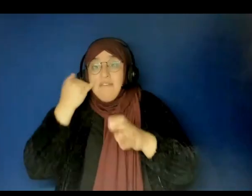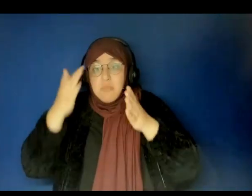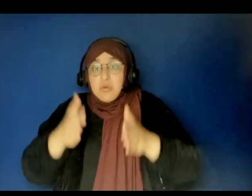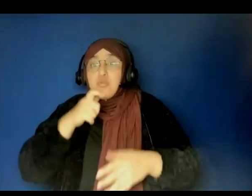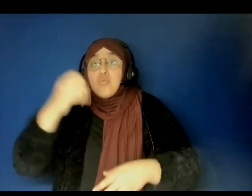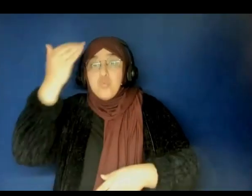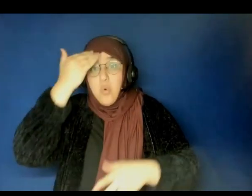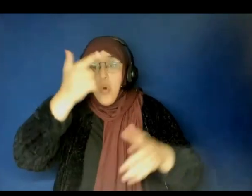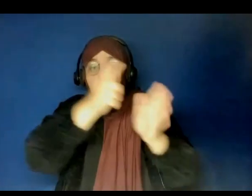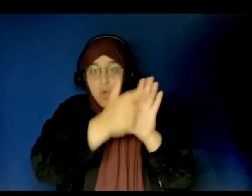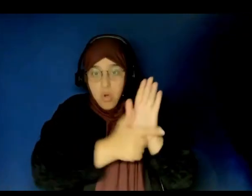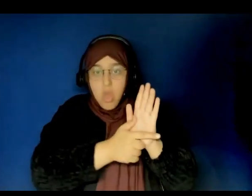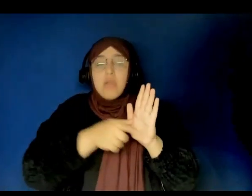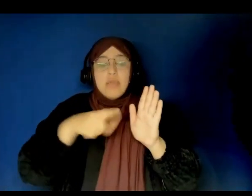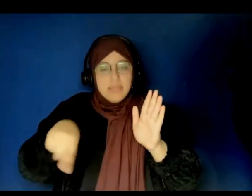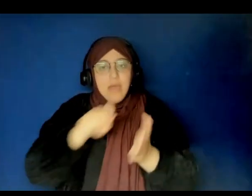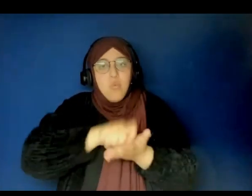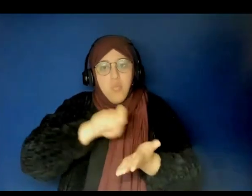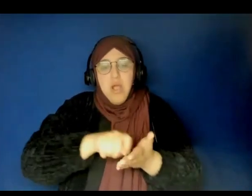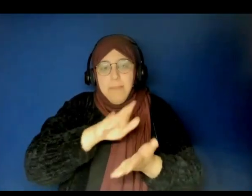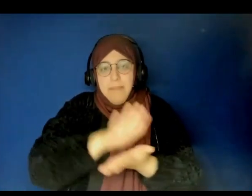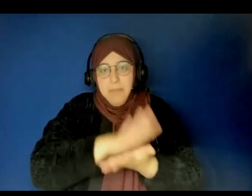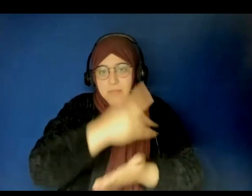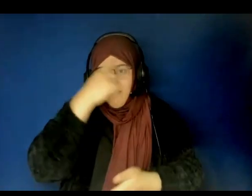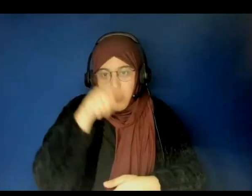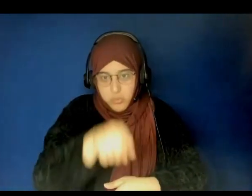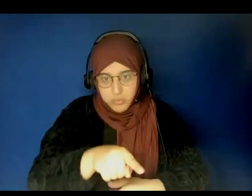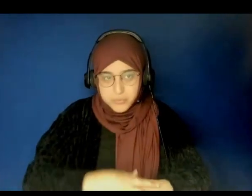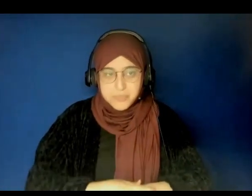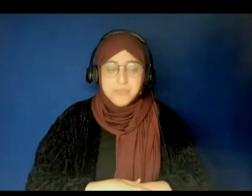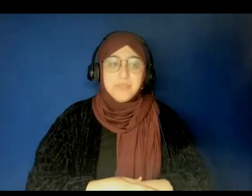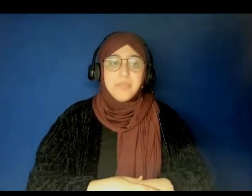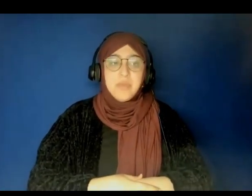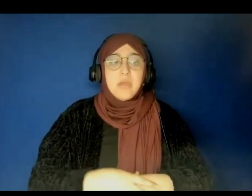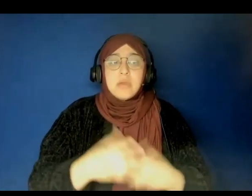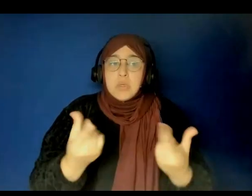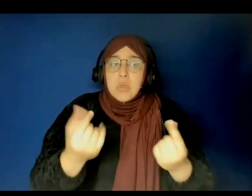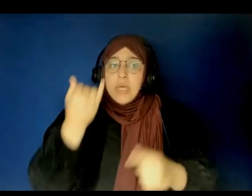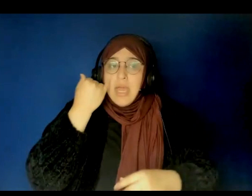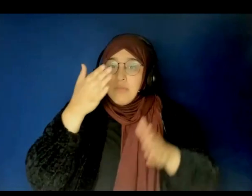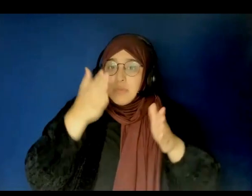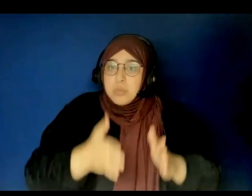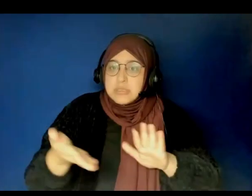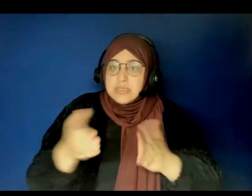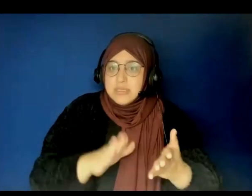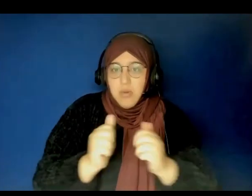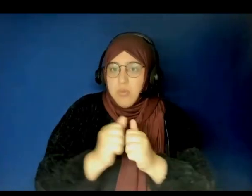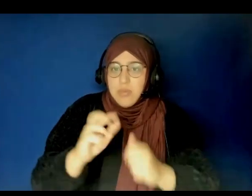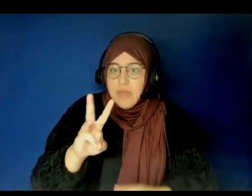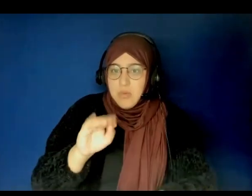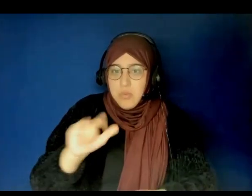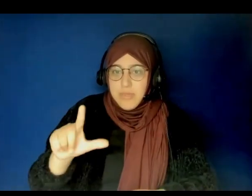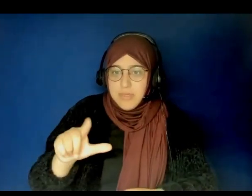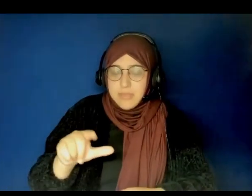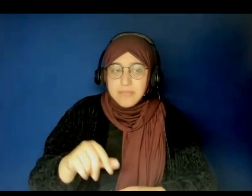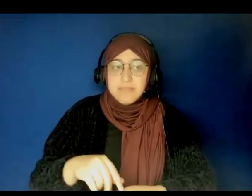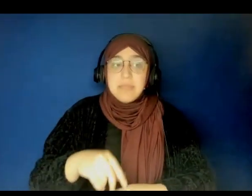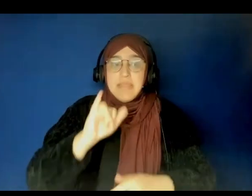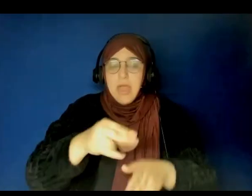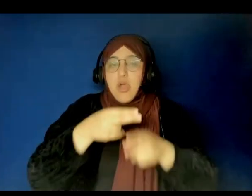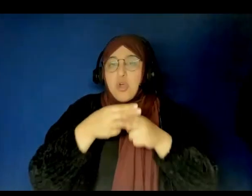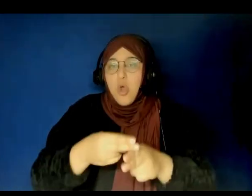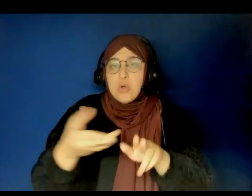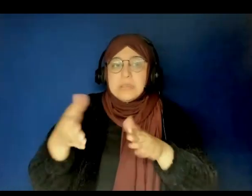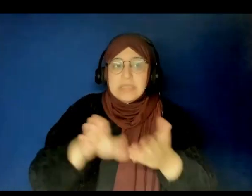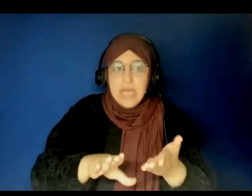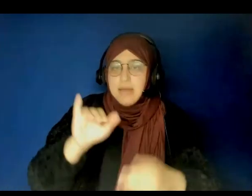What happens if you die without a will in the United States? This is something called dying intestate, which means that